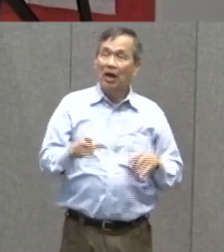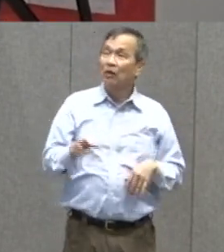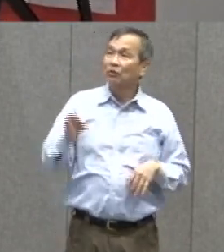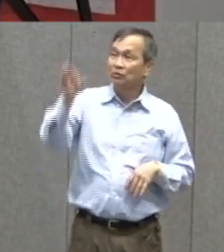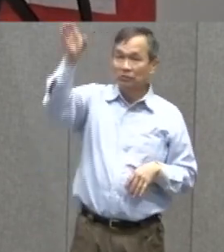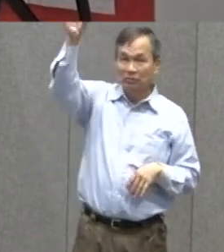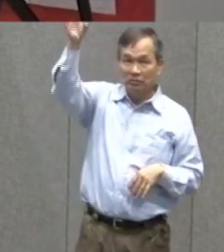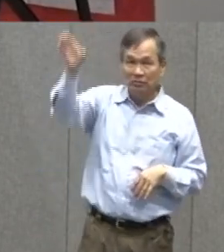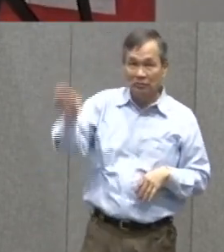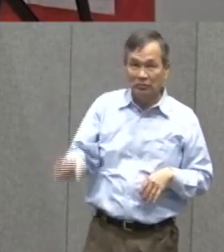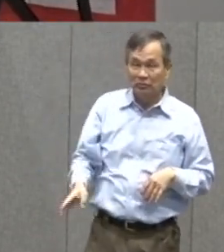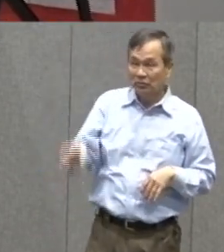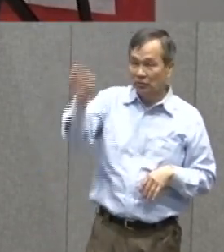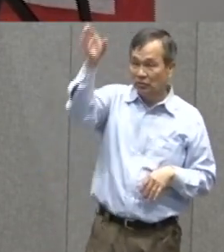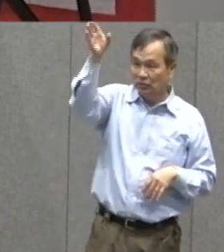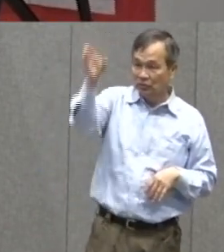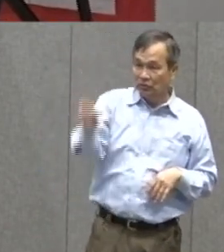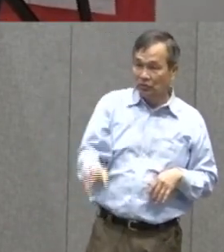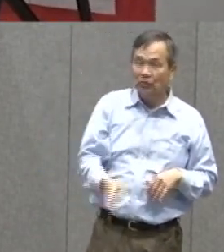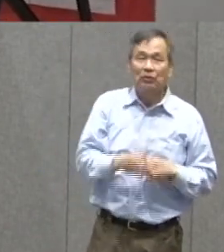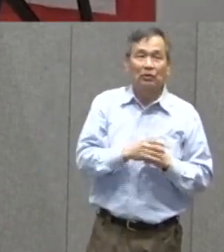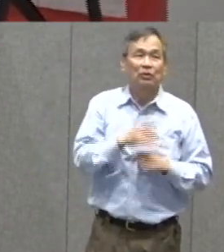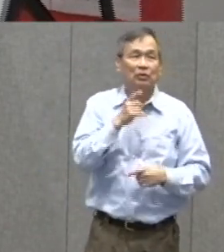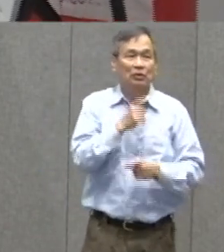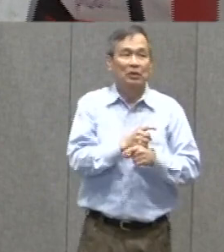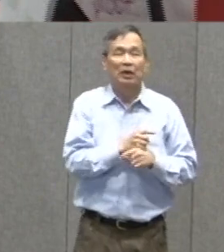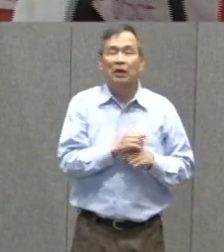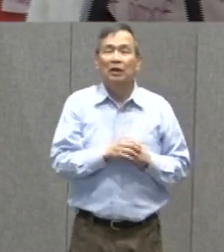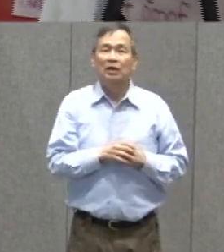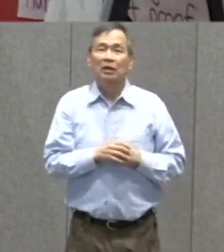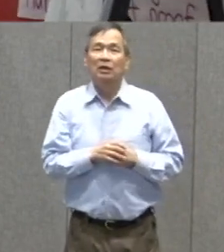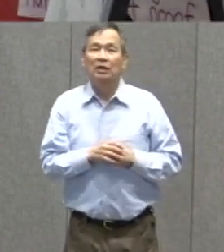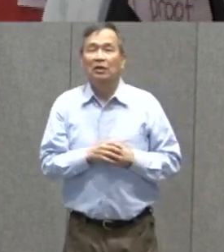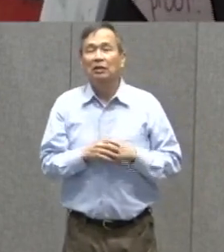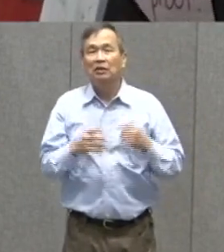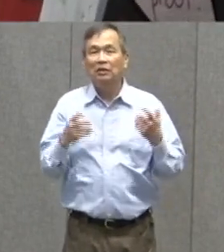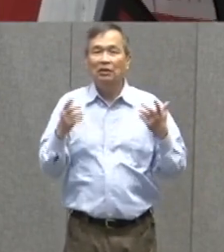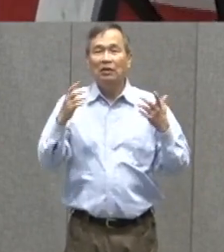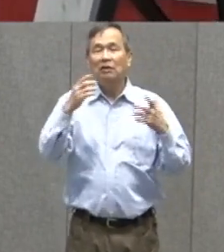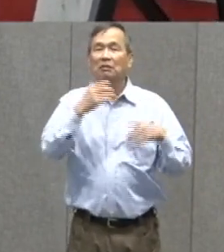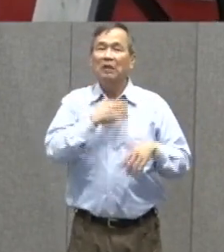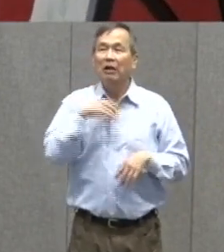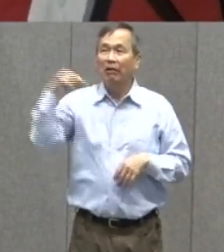line that you kind of want to center. You can see mine's a little lopsided, but